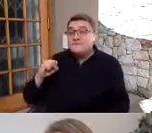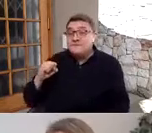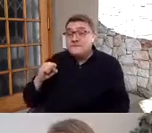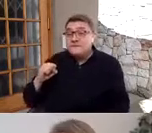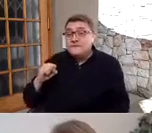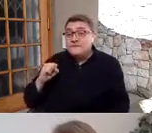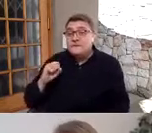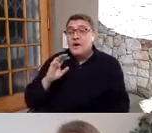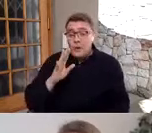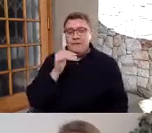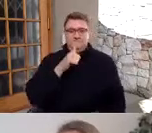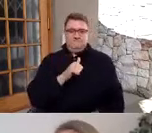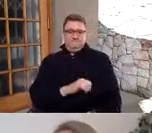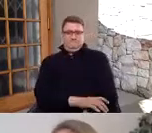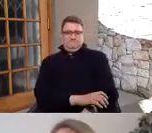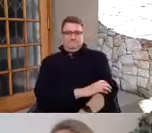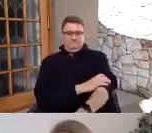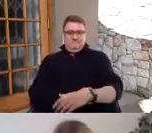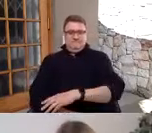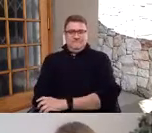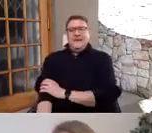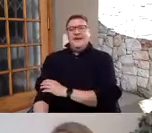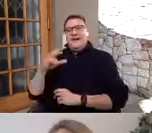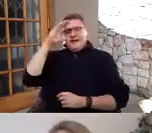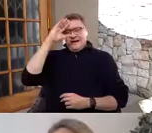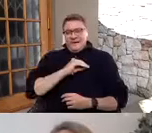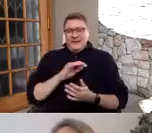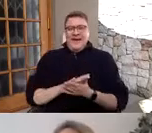It will be now. Voiceover off. Ah, there we go. Okay, perfect. Thank you.